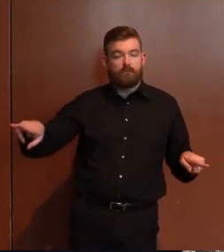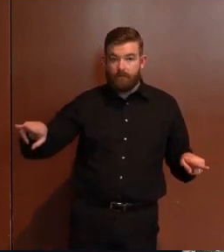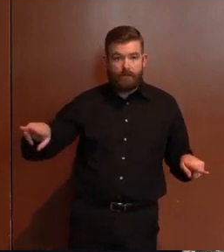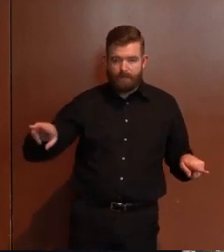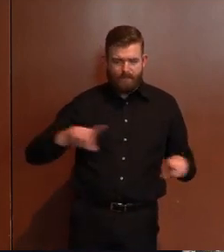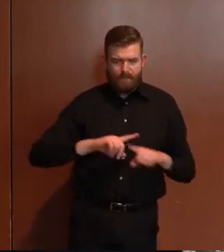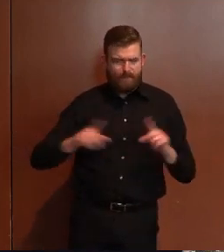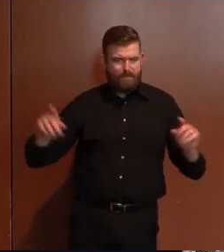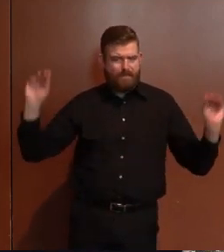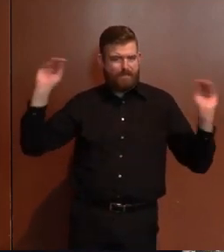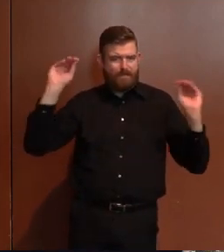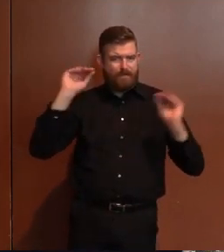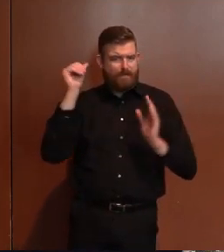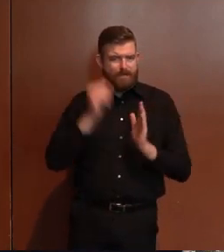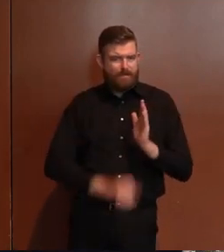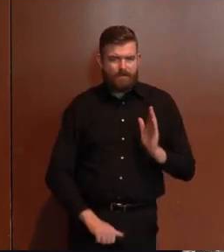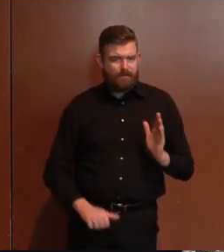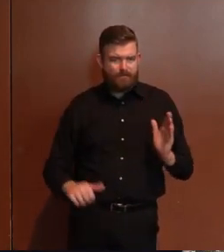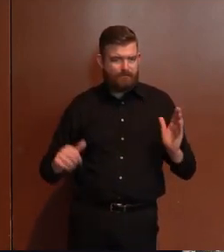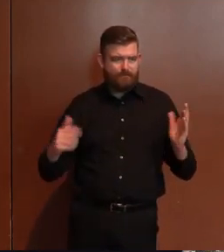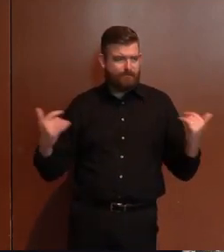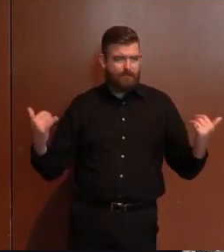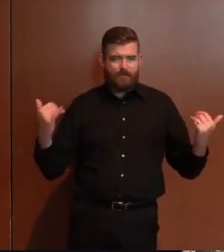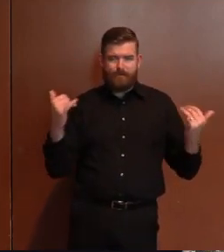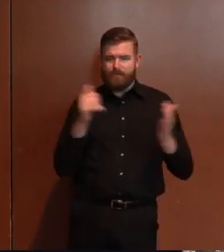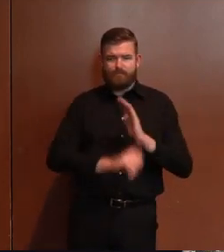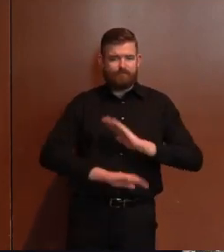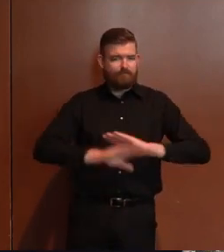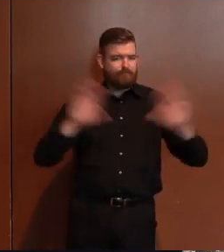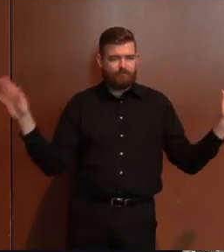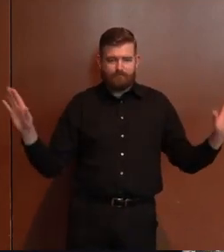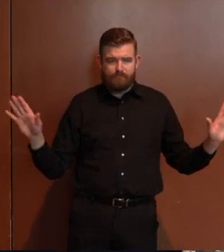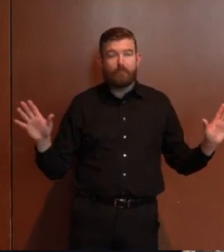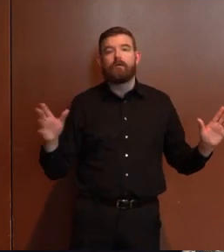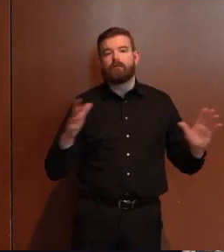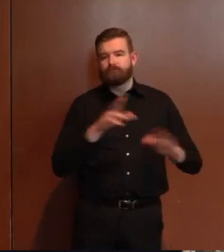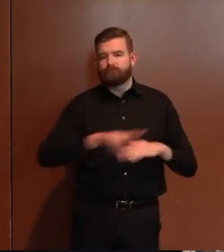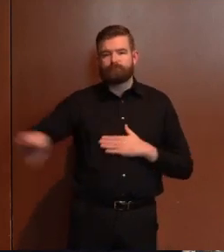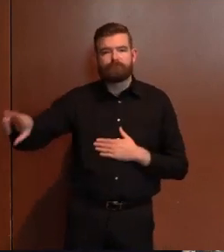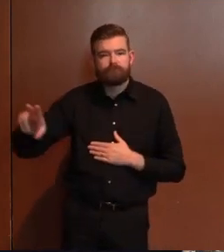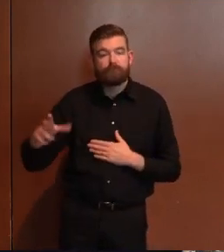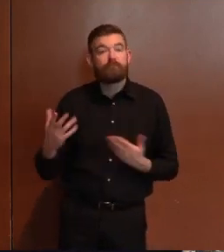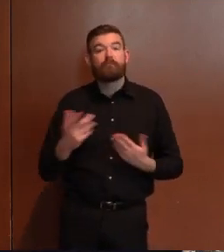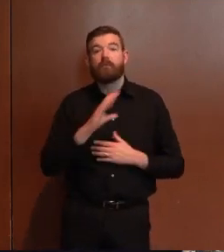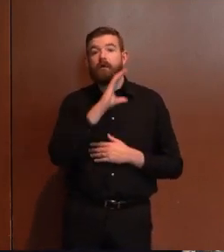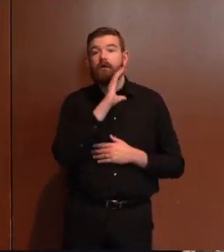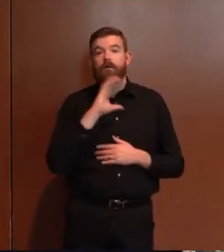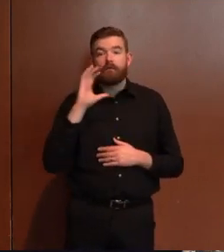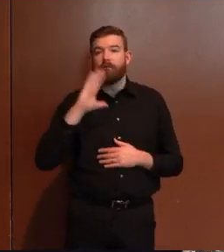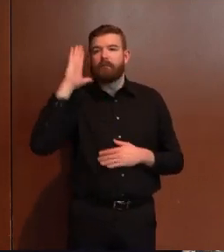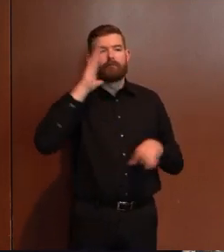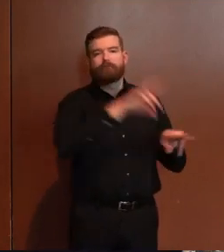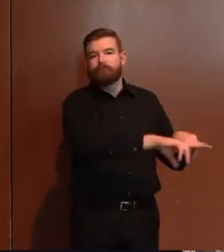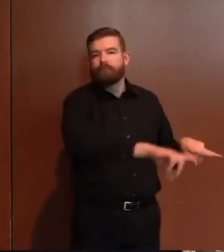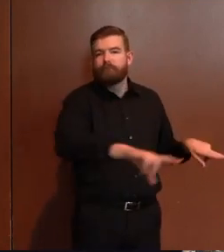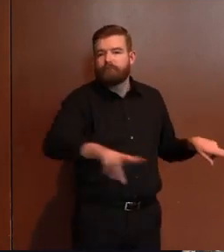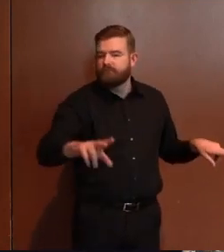cafeteria with beds to be able to take care of patients. We also know that almost every